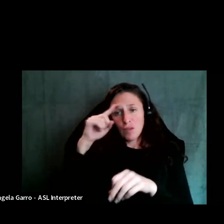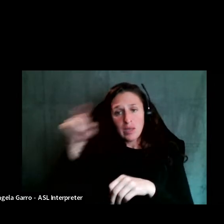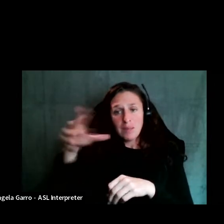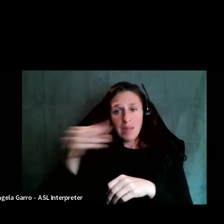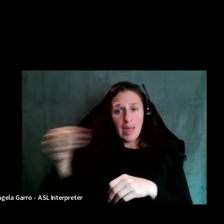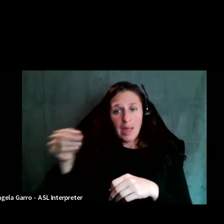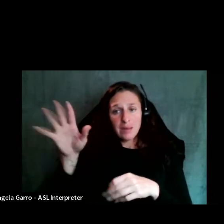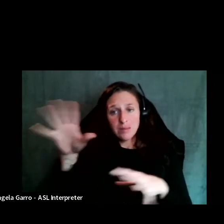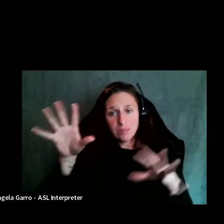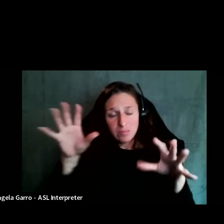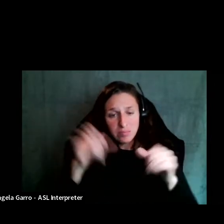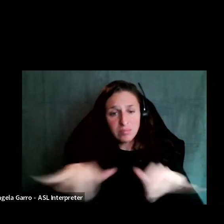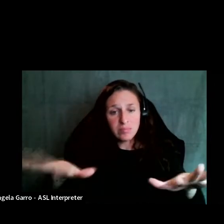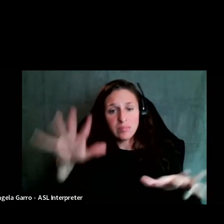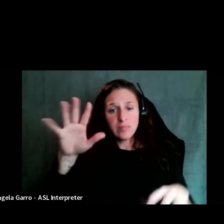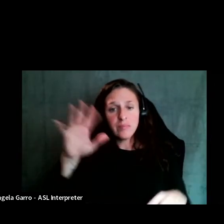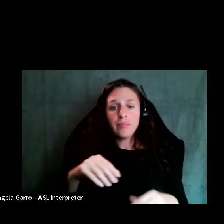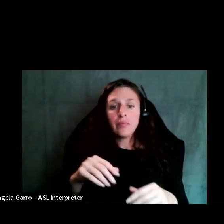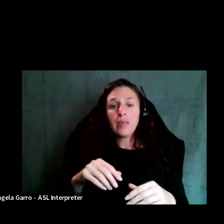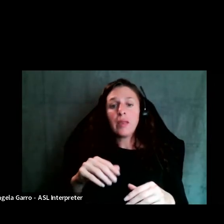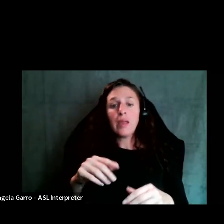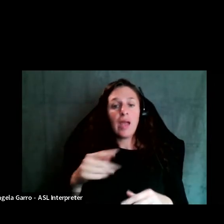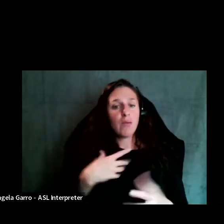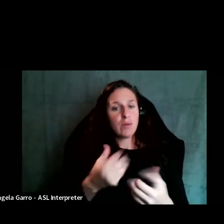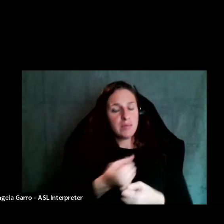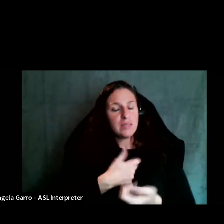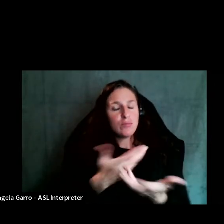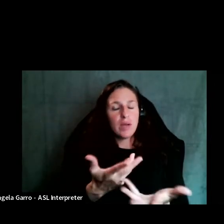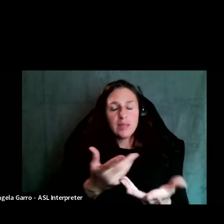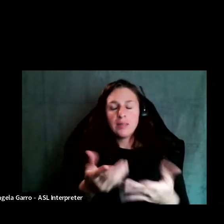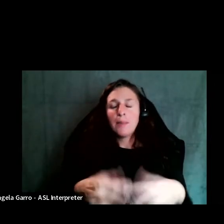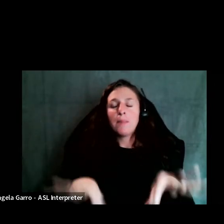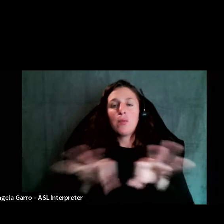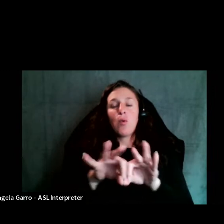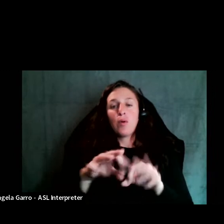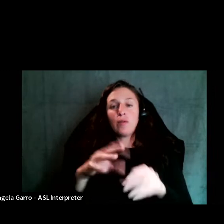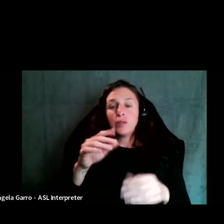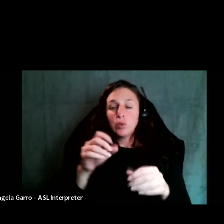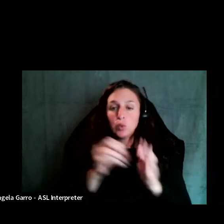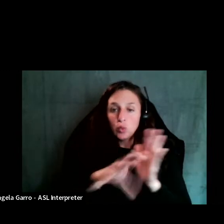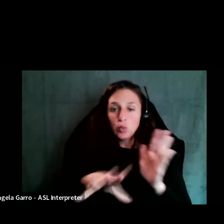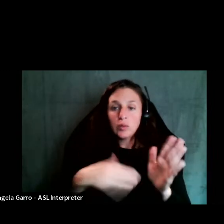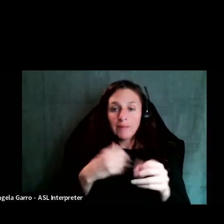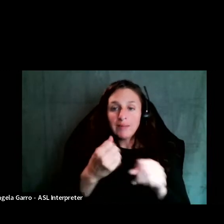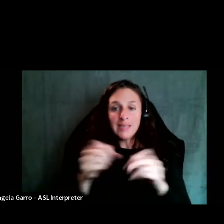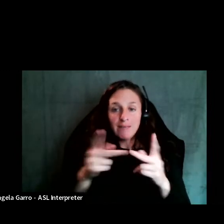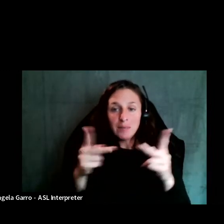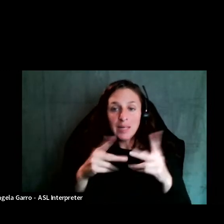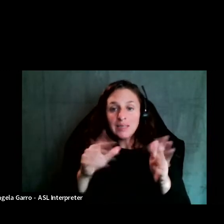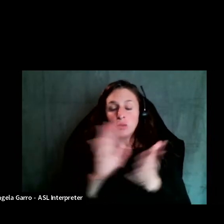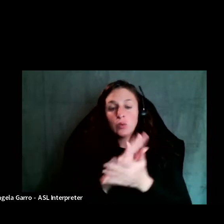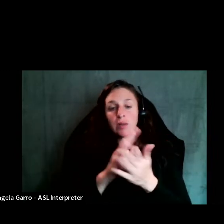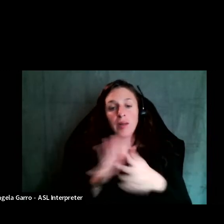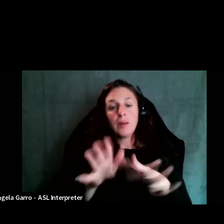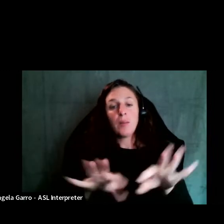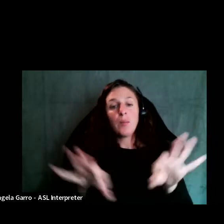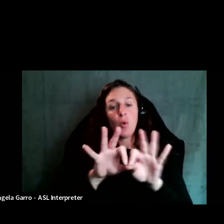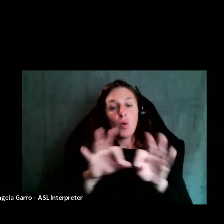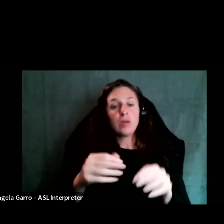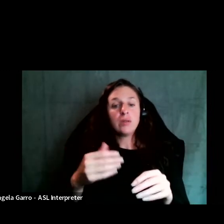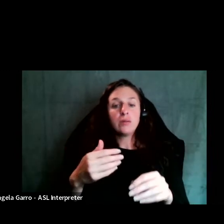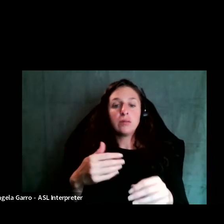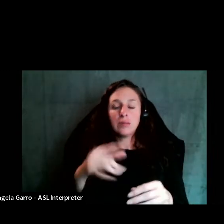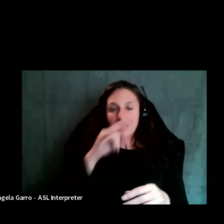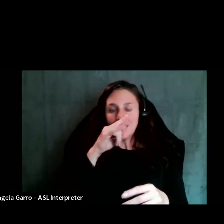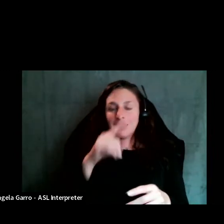political climate, I want to express how important it is for students to have a safe space in schools and how important it is for students to have accurate education in